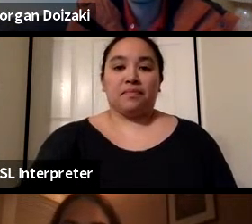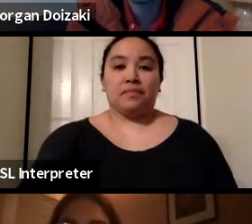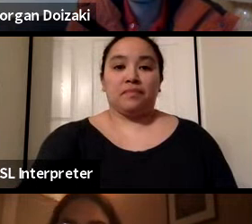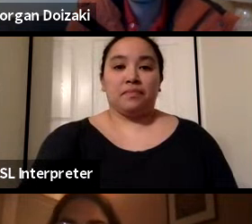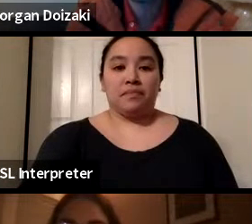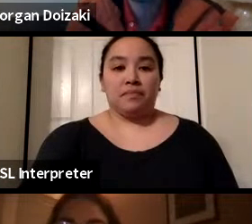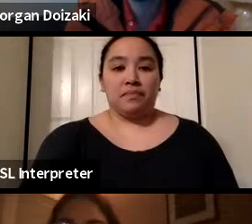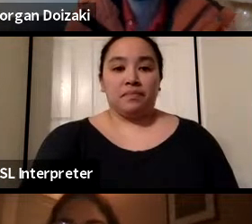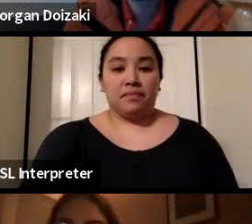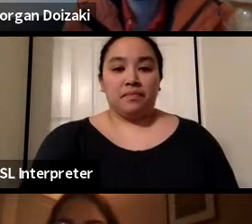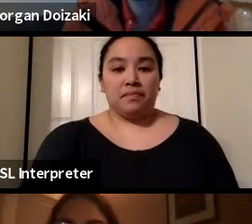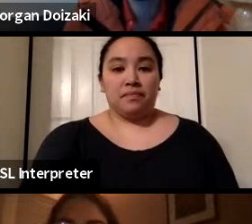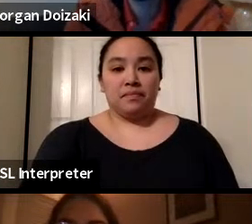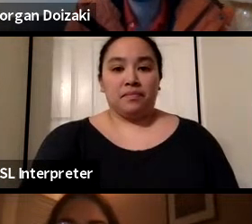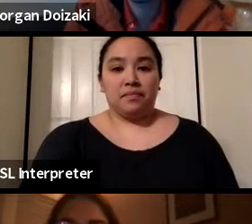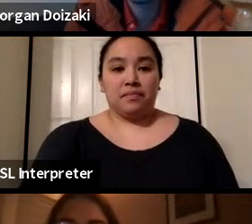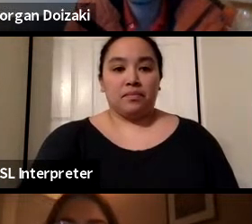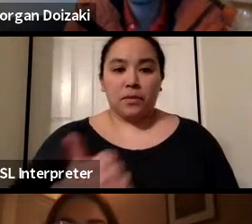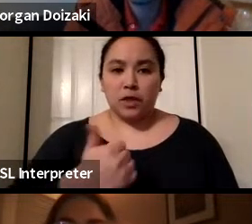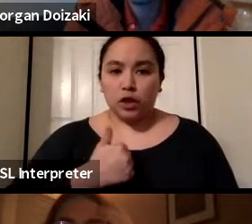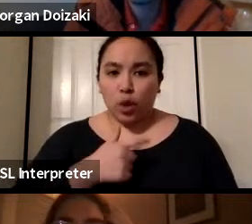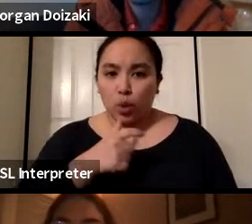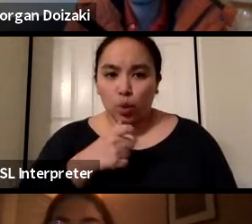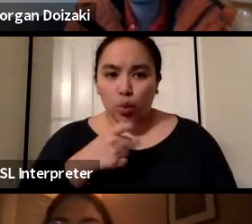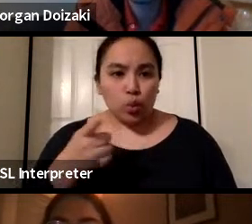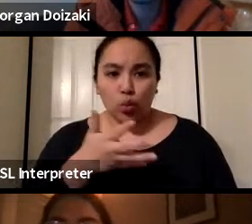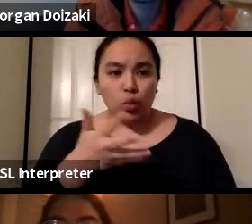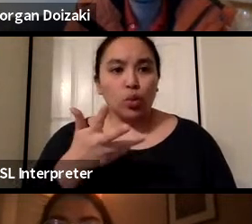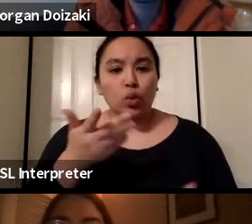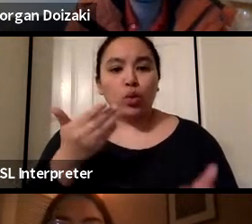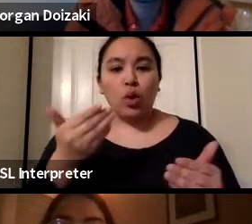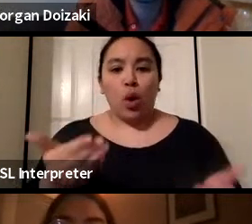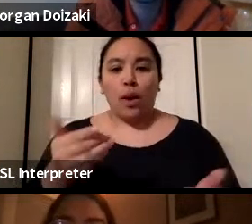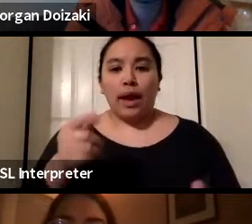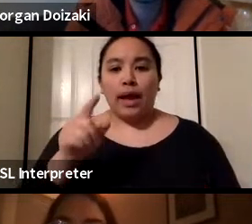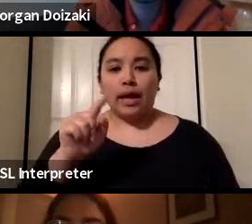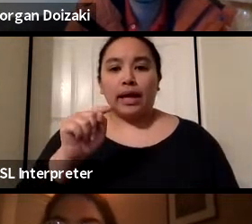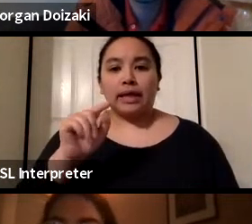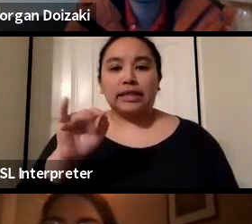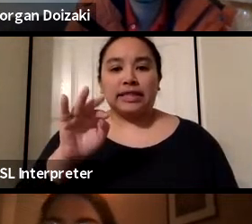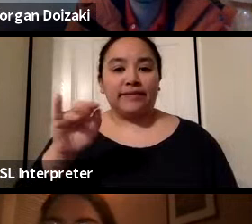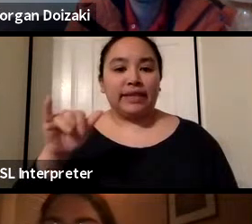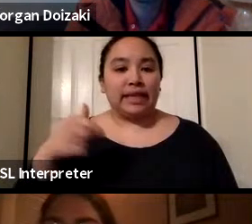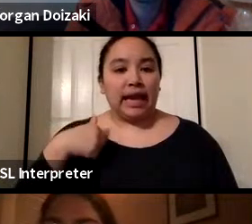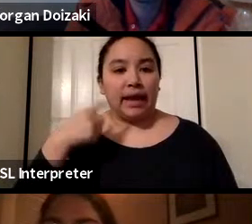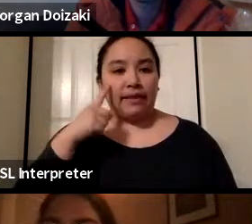Tiffany, Sure, you were saying, sorry. go ahead and continue, Tiffany. I think we just had a pause there.